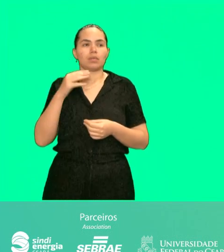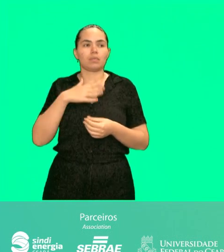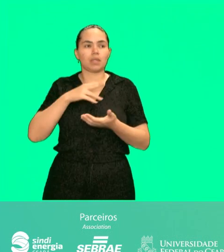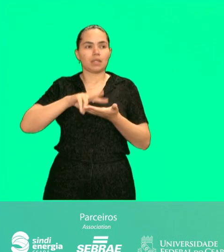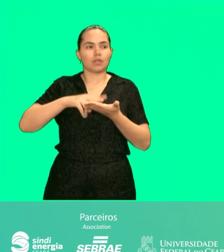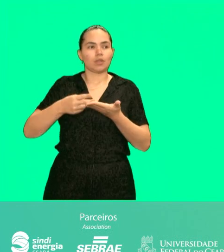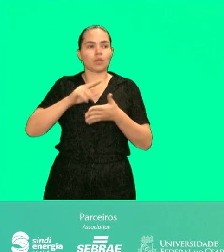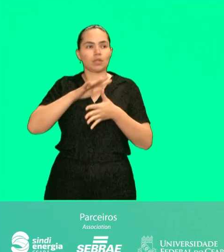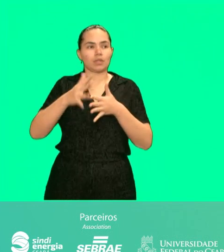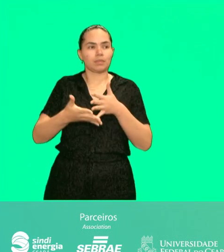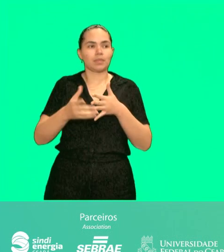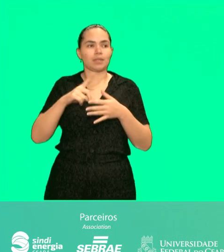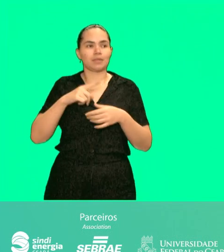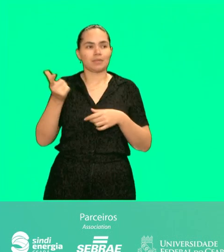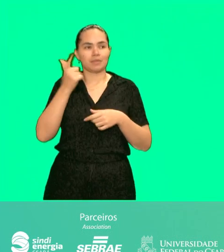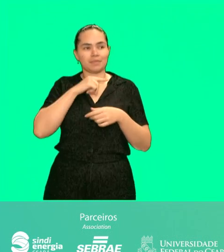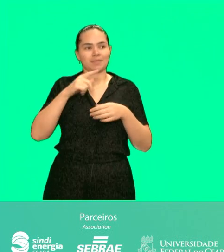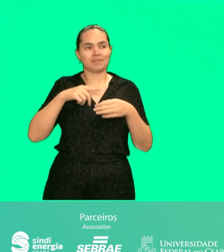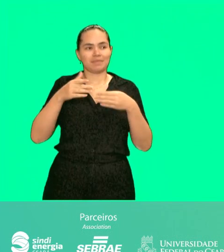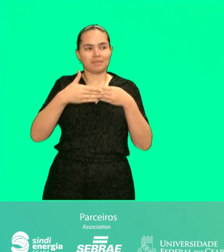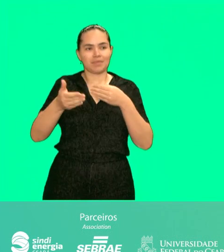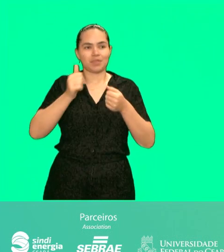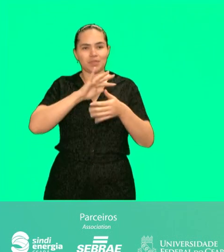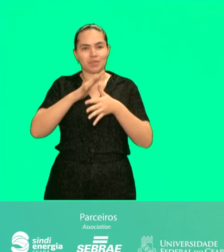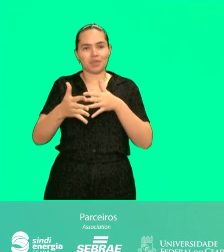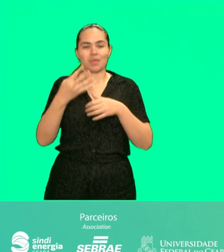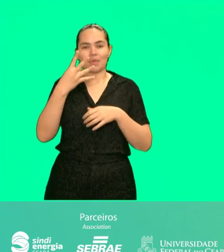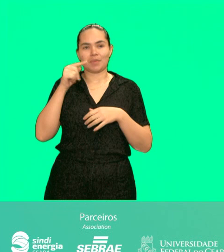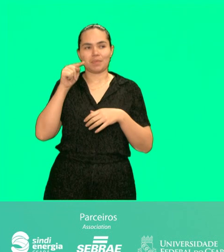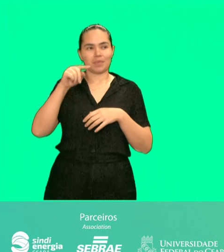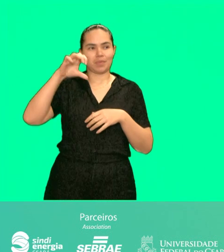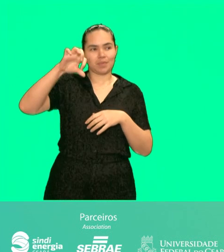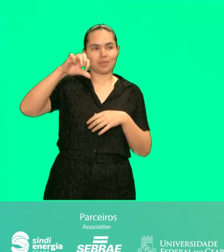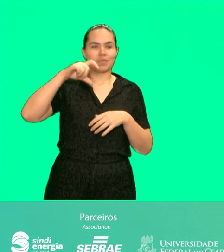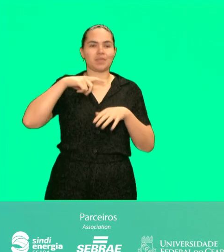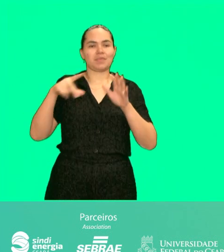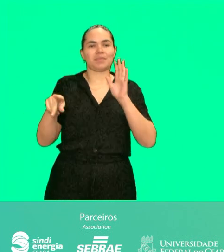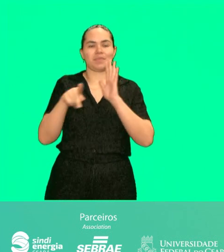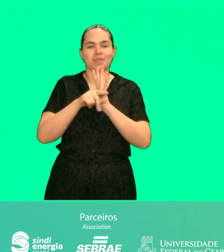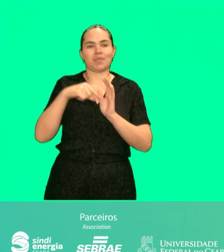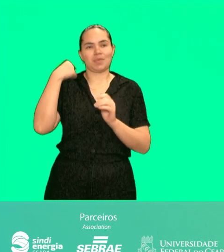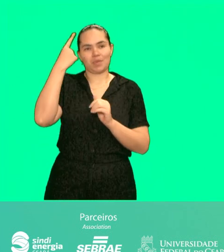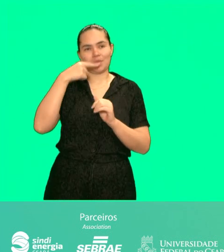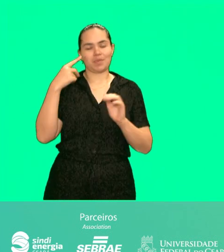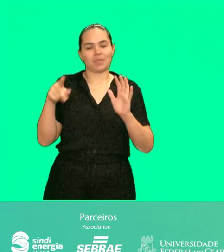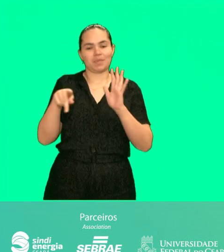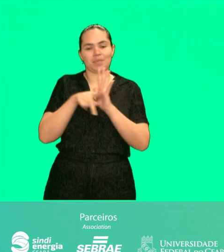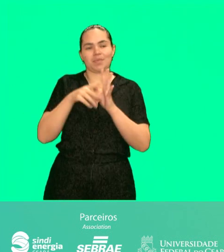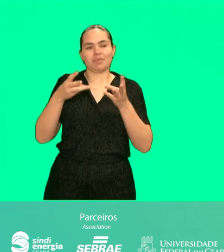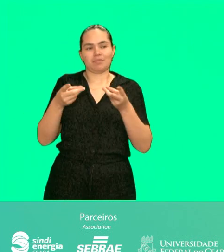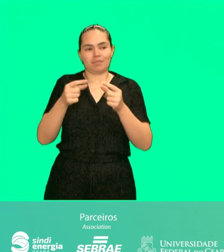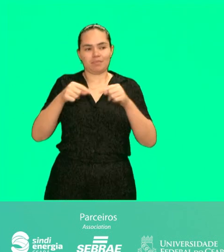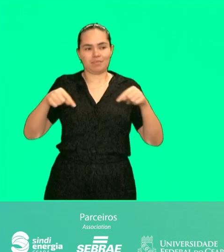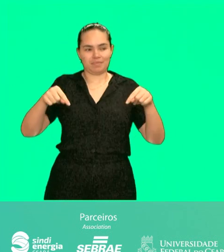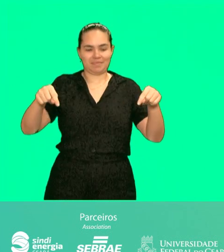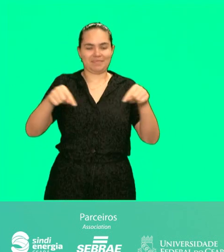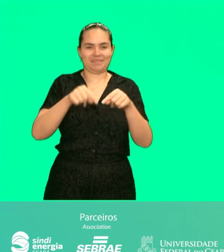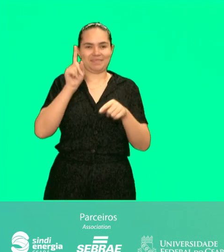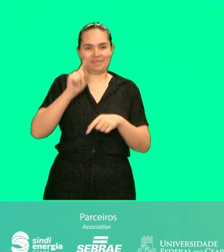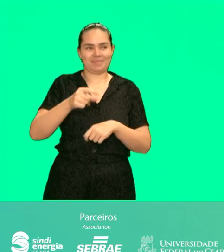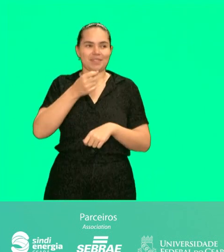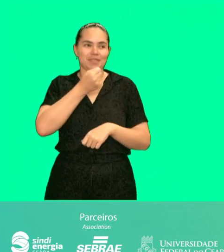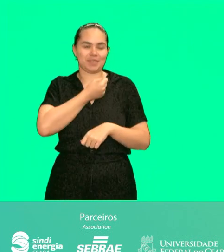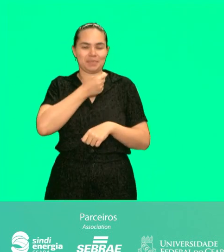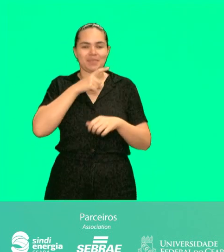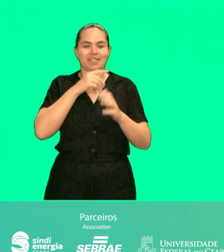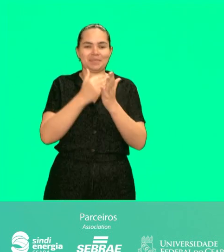de línguas está um pouco my na frente ali, mas é the sign 4,9 language translator kWh is, por normal metro cúbico. you know, it's Esse número, front que é um of the pouco image is maior,